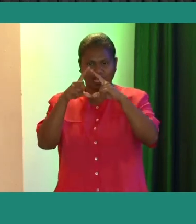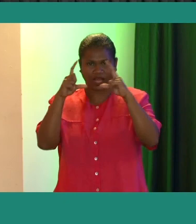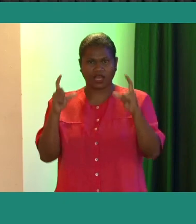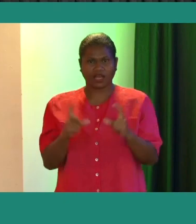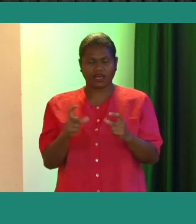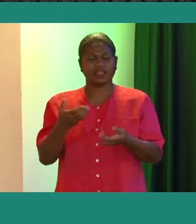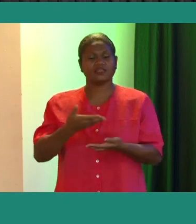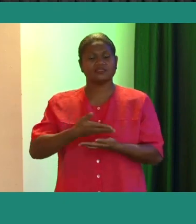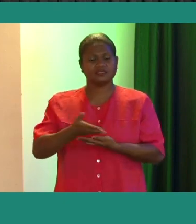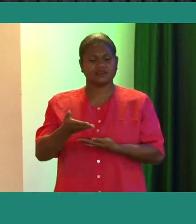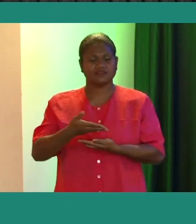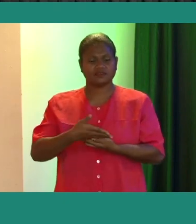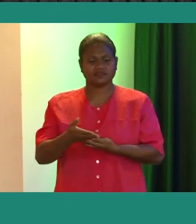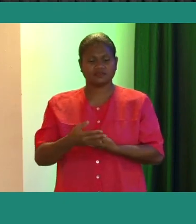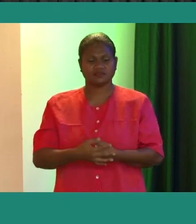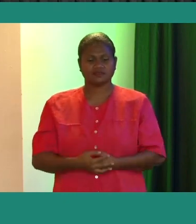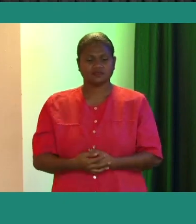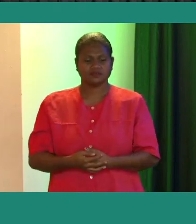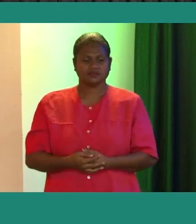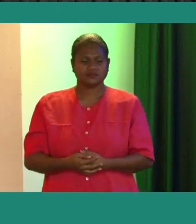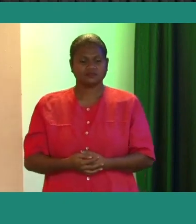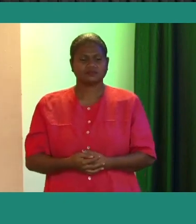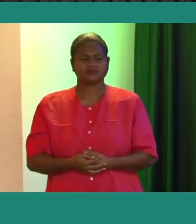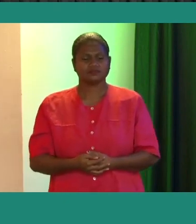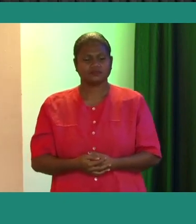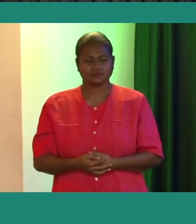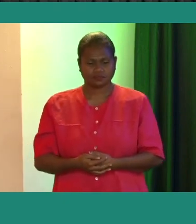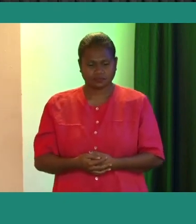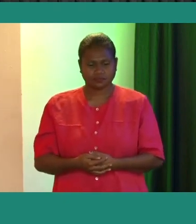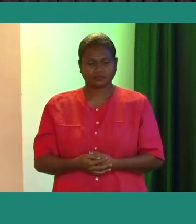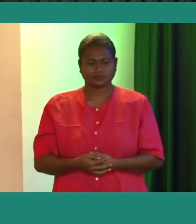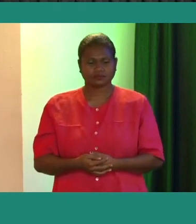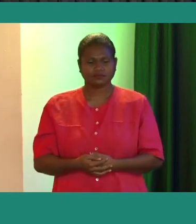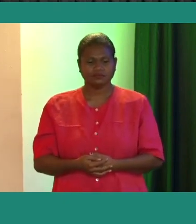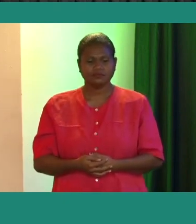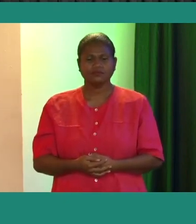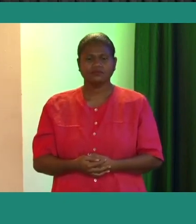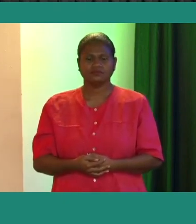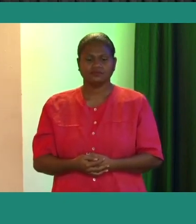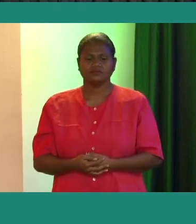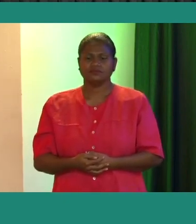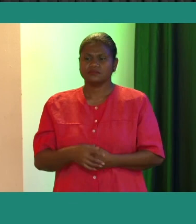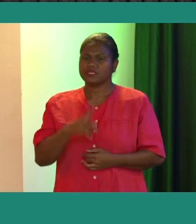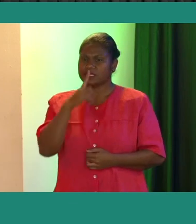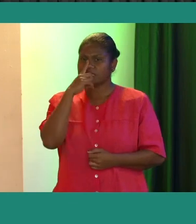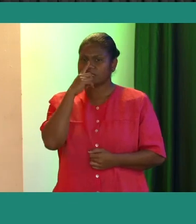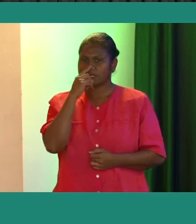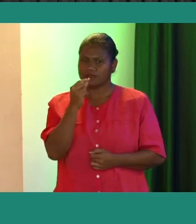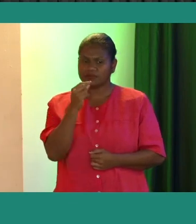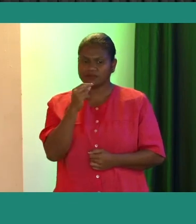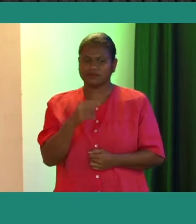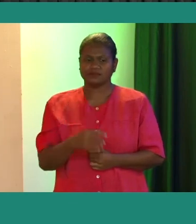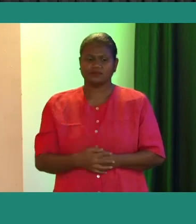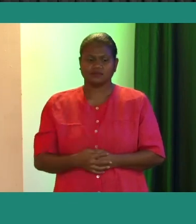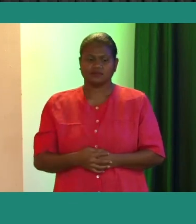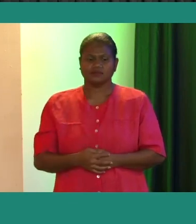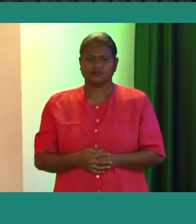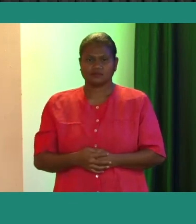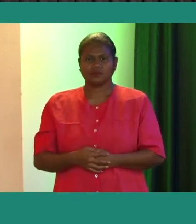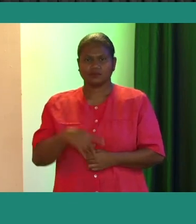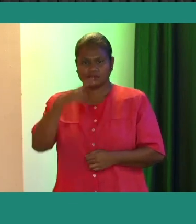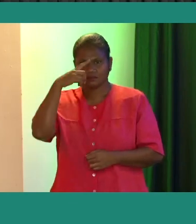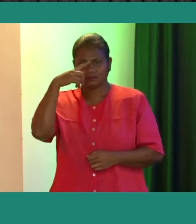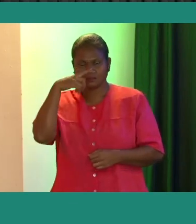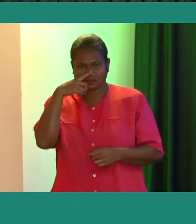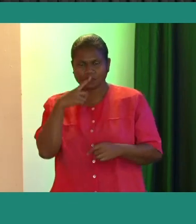then that information or that request can be facilitated through the administrative functions that are already on the